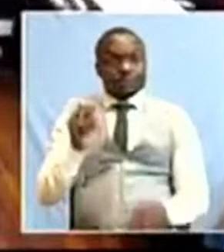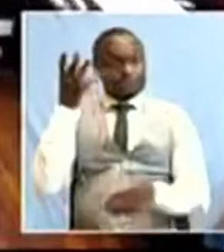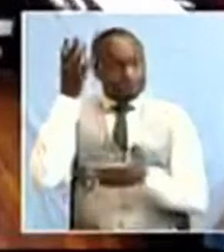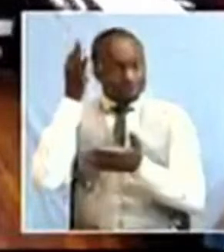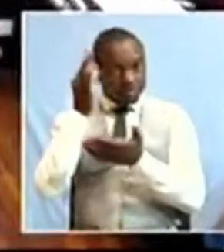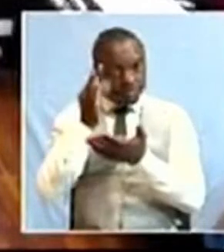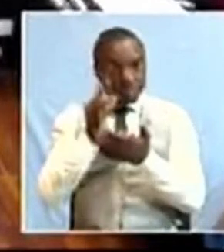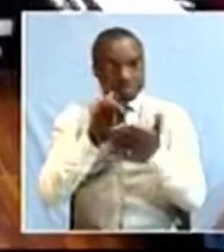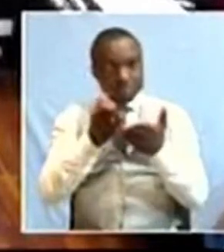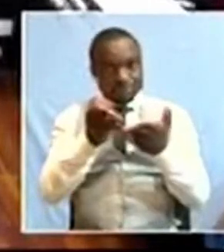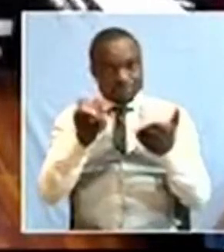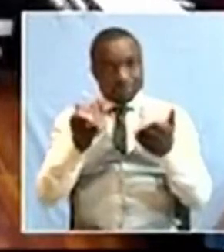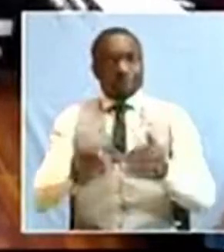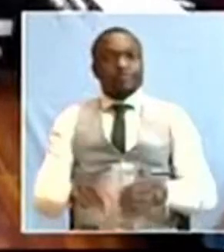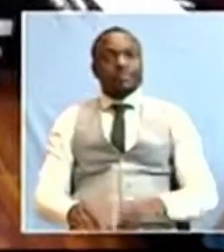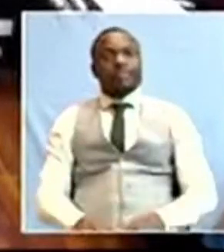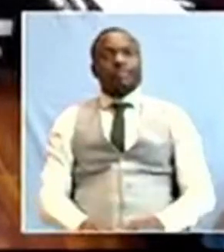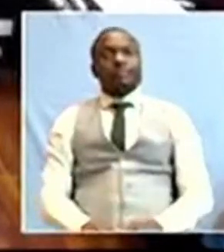Secretariat.